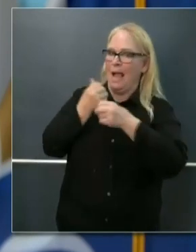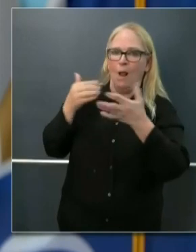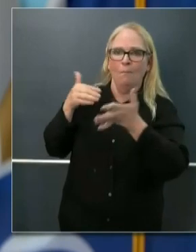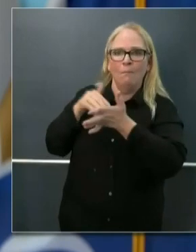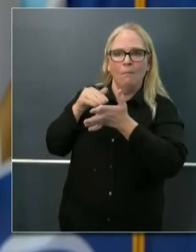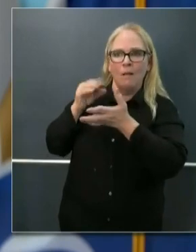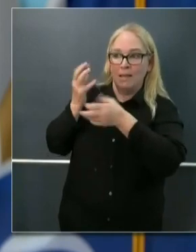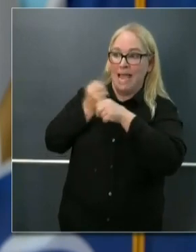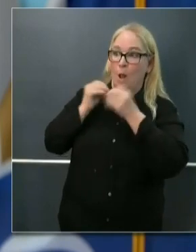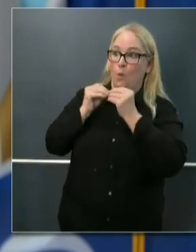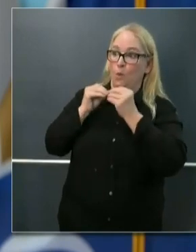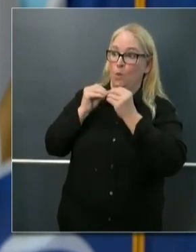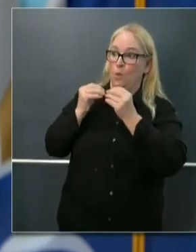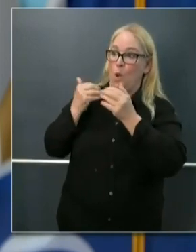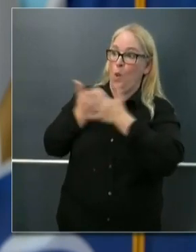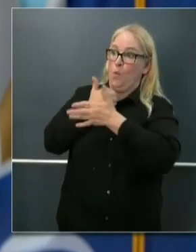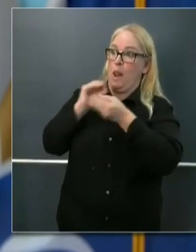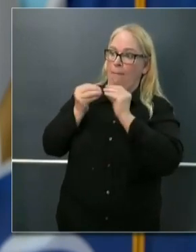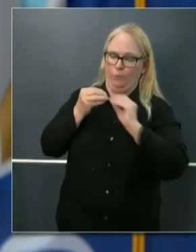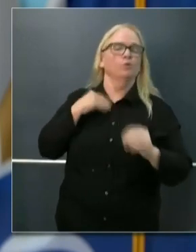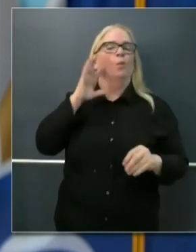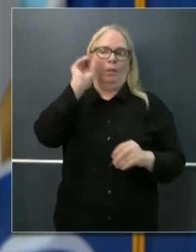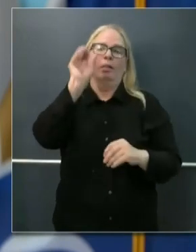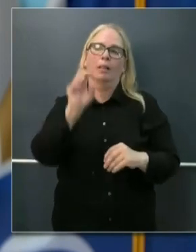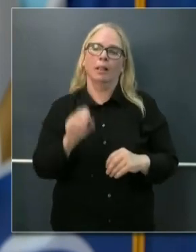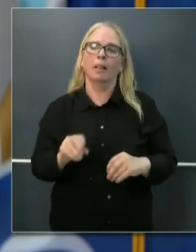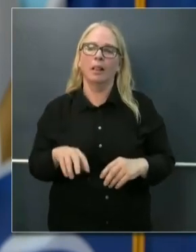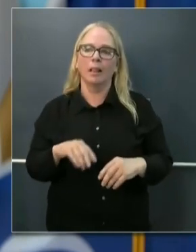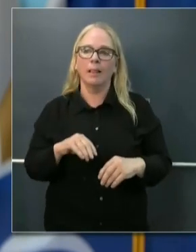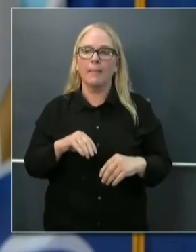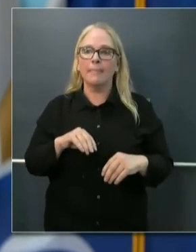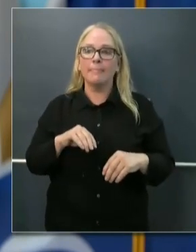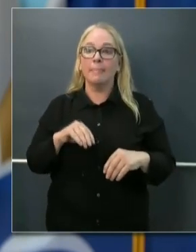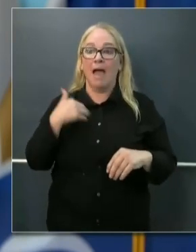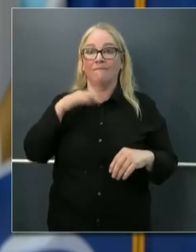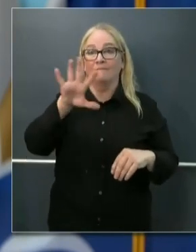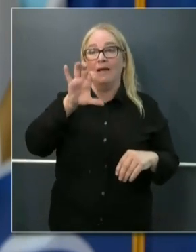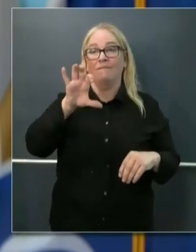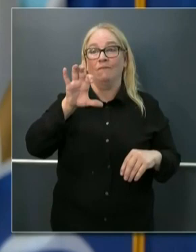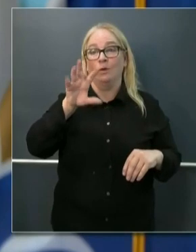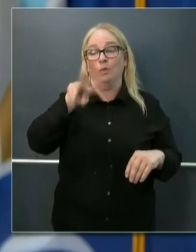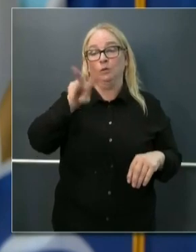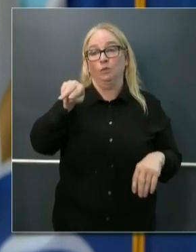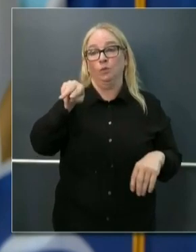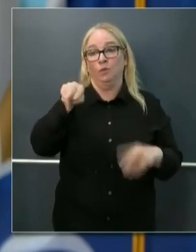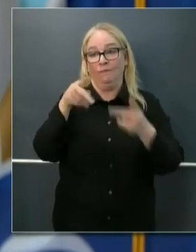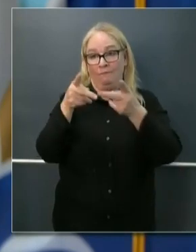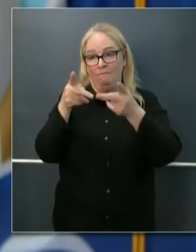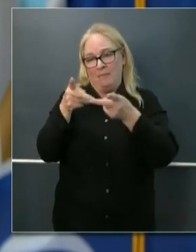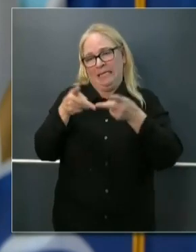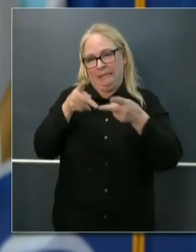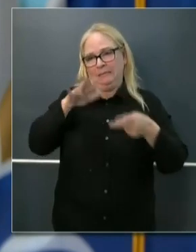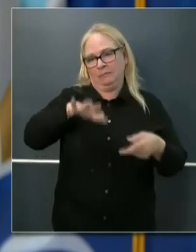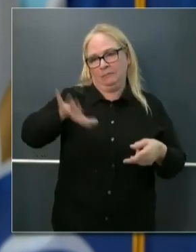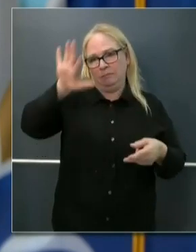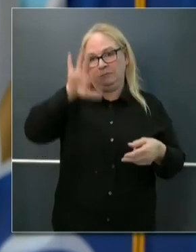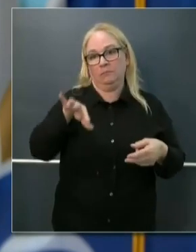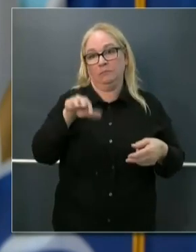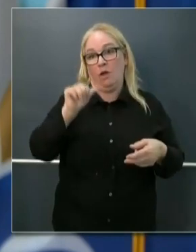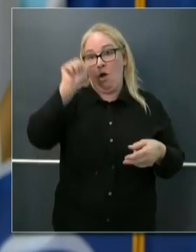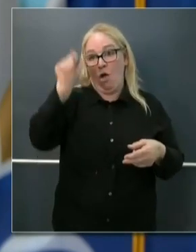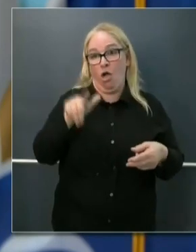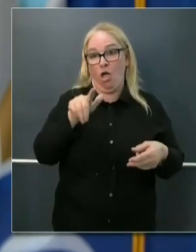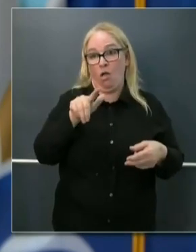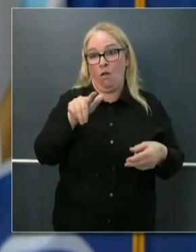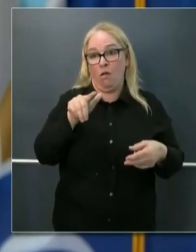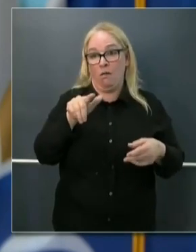out later. But as of yesterday, there were 522 facilities of all the licensed facilities that at some point in